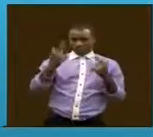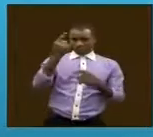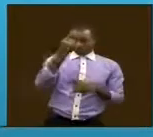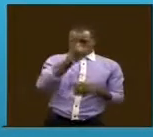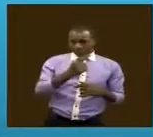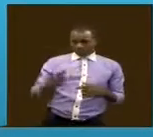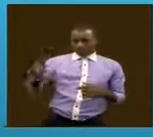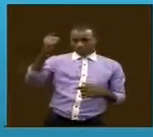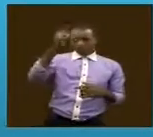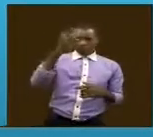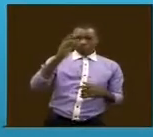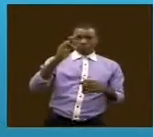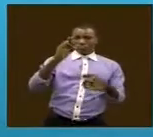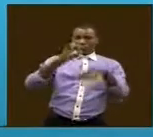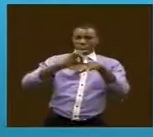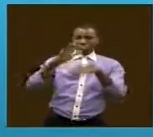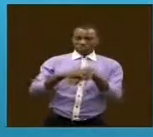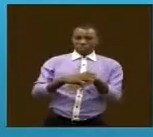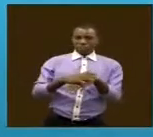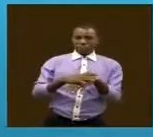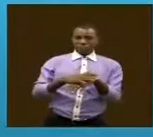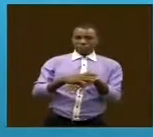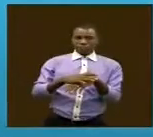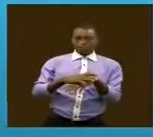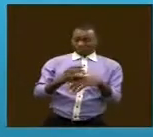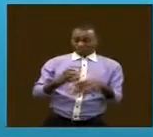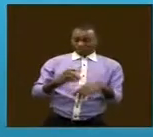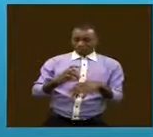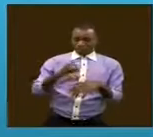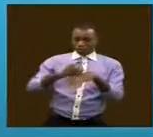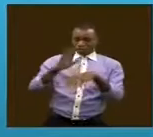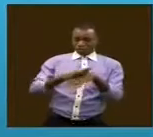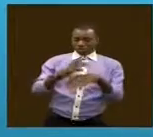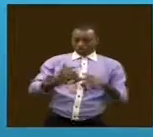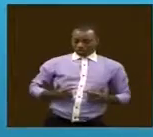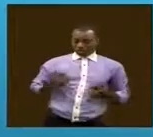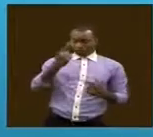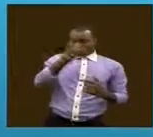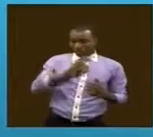mosquito. And we said there are 4 stages.